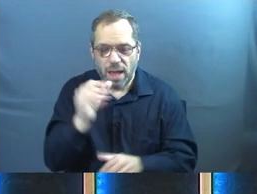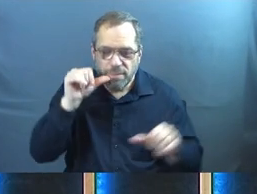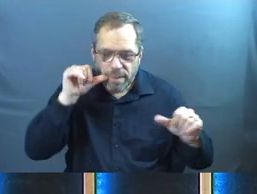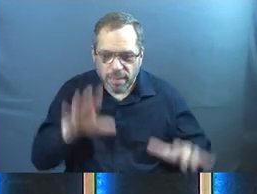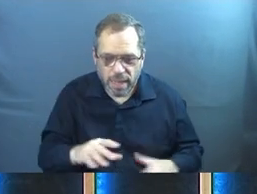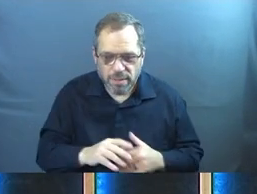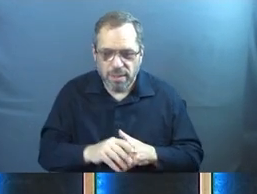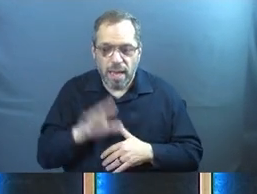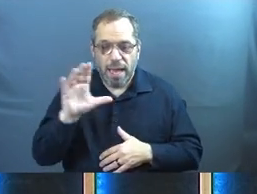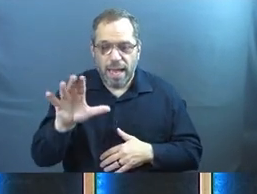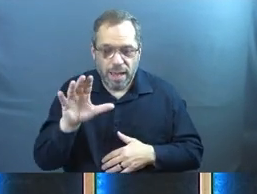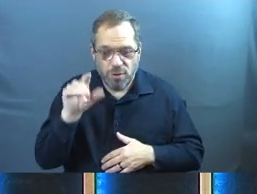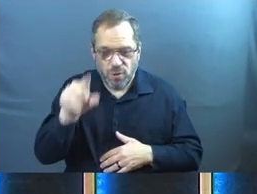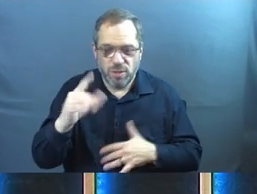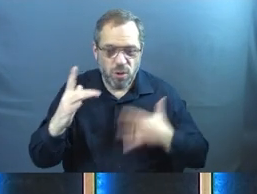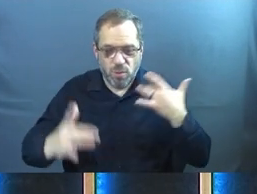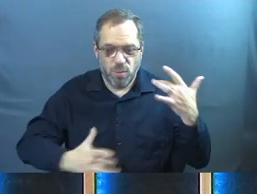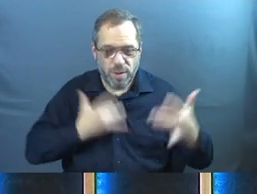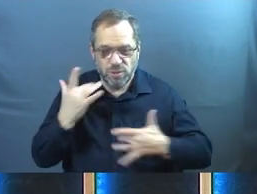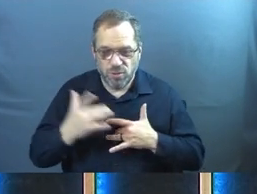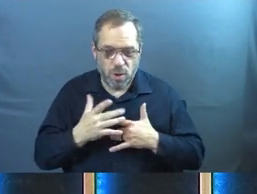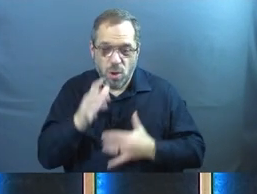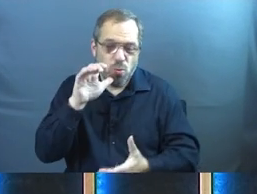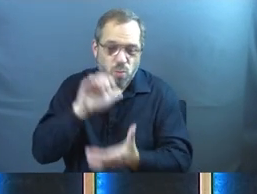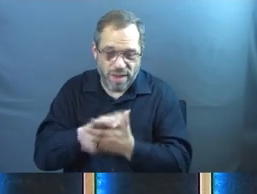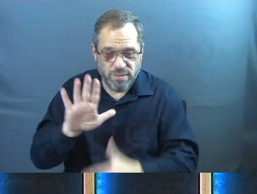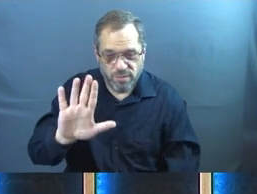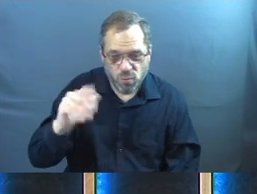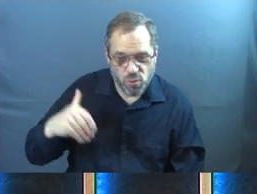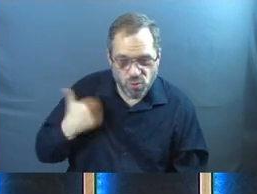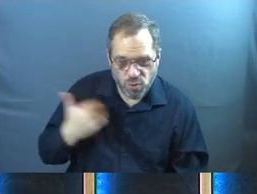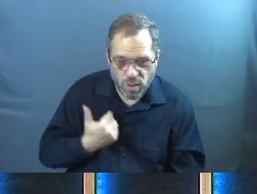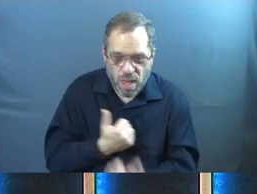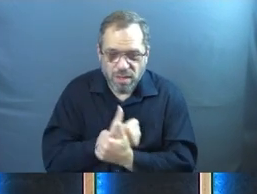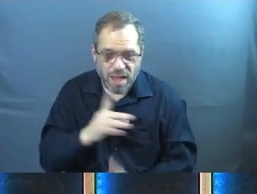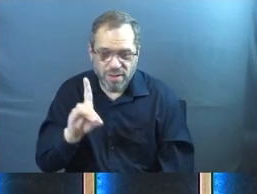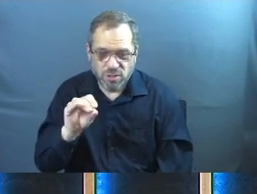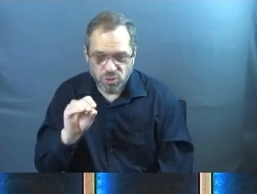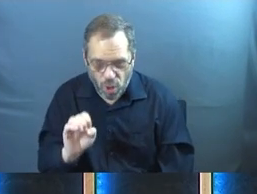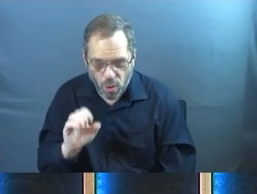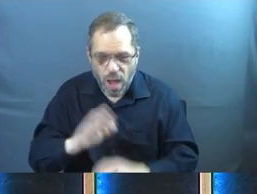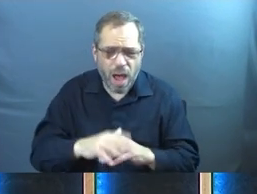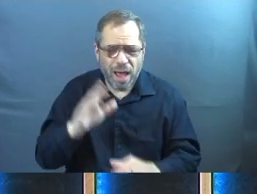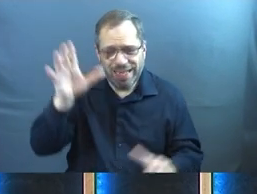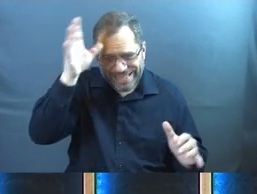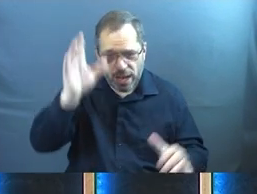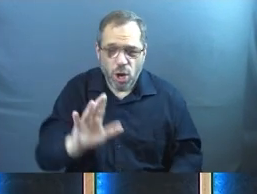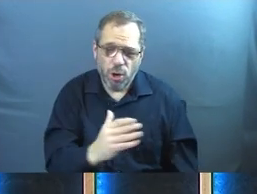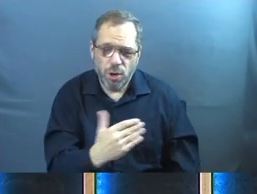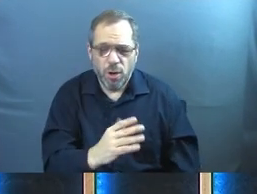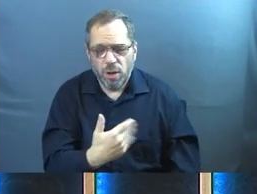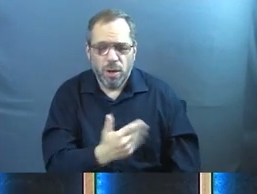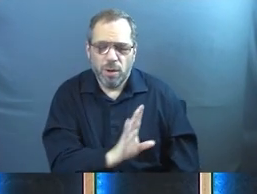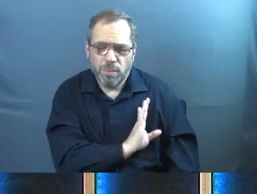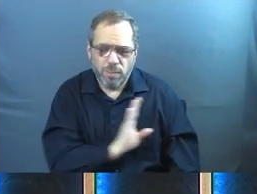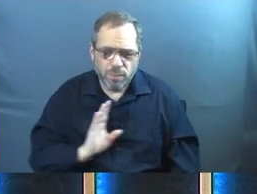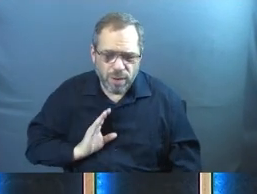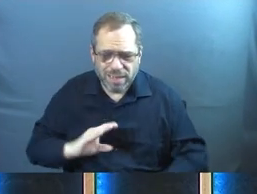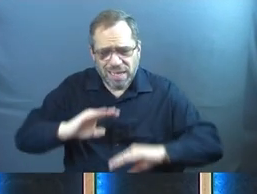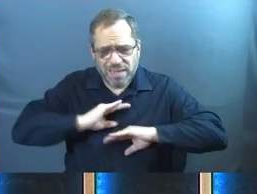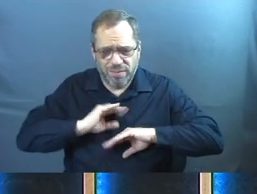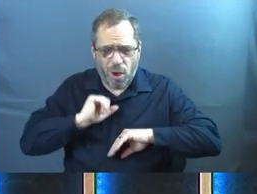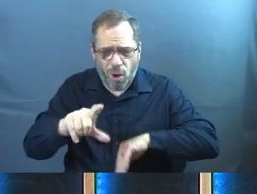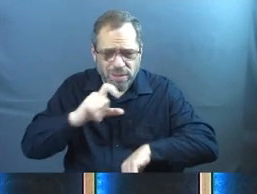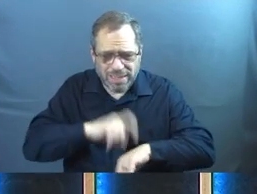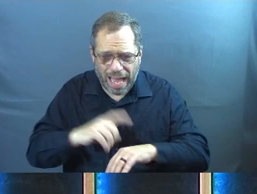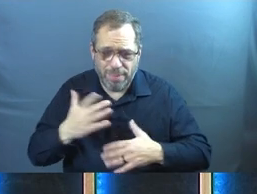blessed, and may you rejoice in the wife of your youth, a loving doe, a graceful deer. May her breasts satisfy you